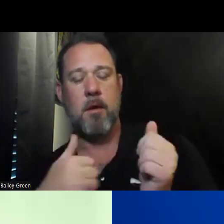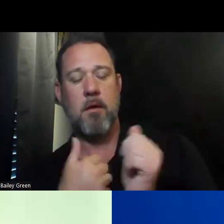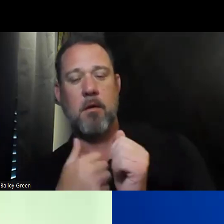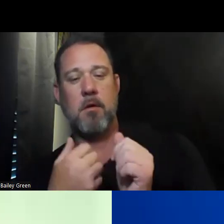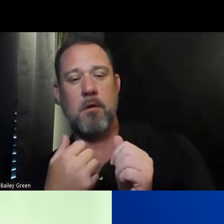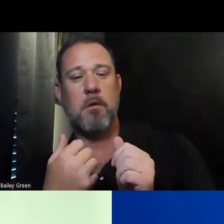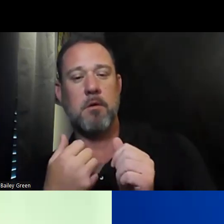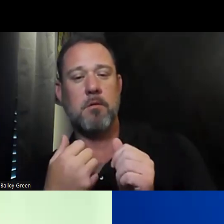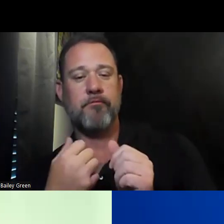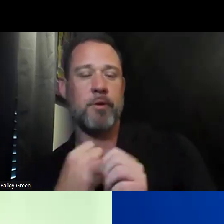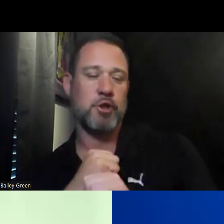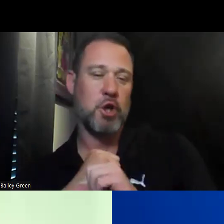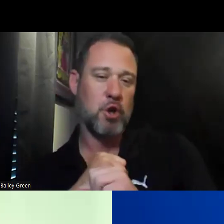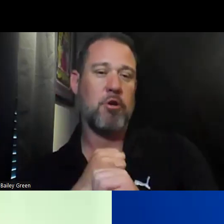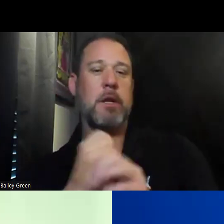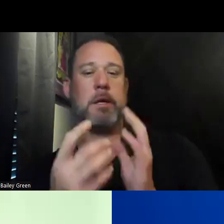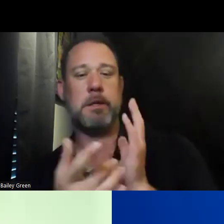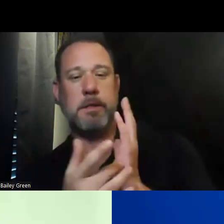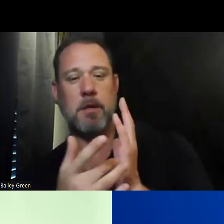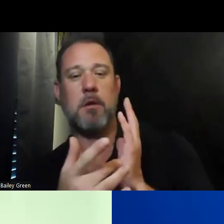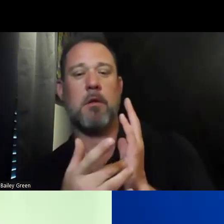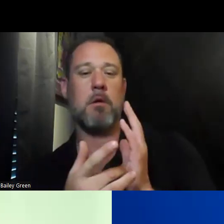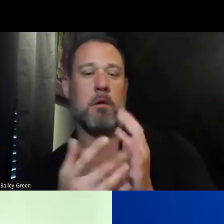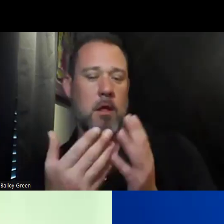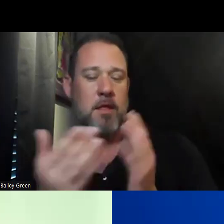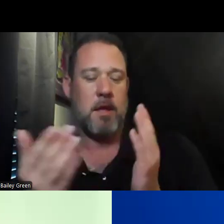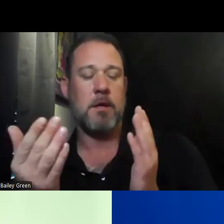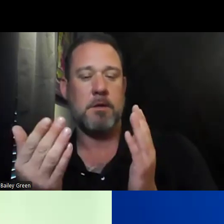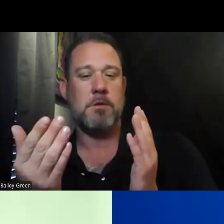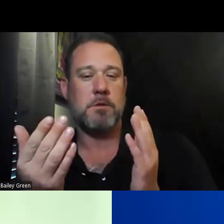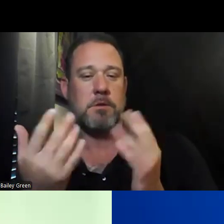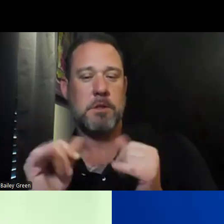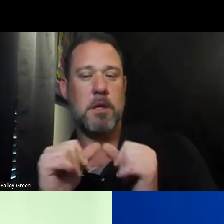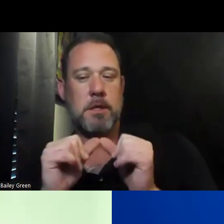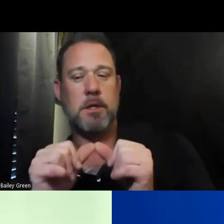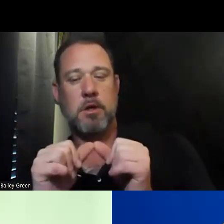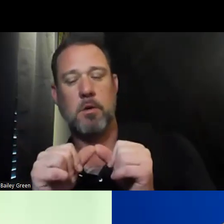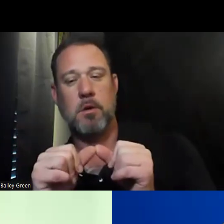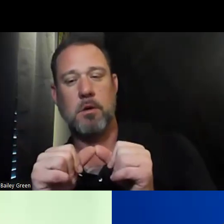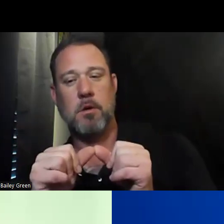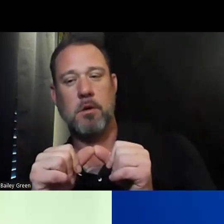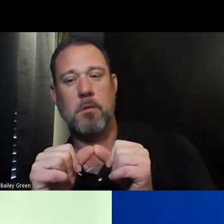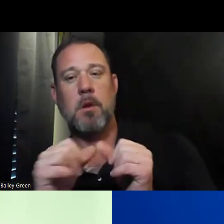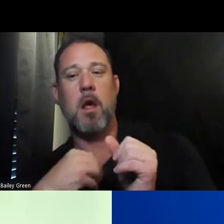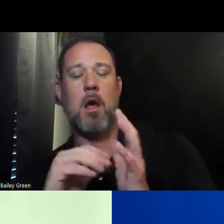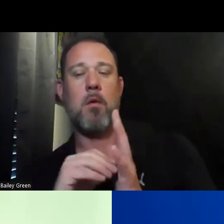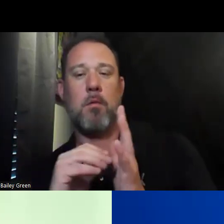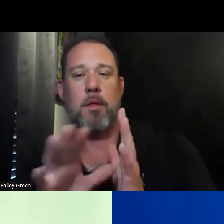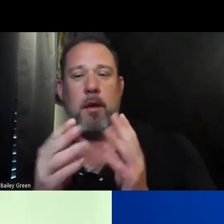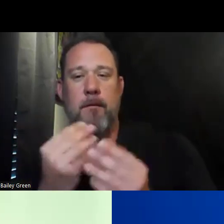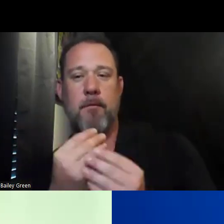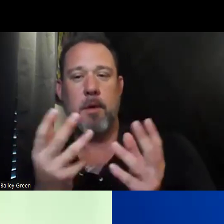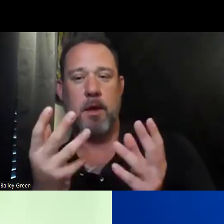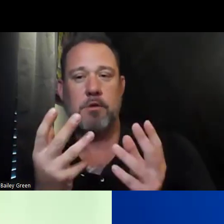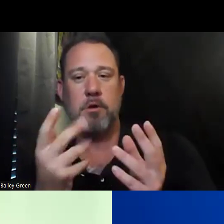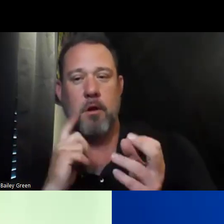all that. There's some, technical discussions are still continuing. But I'm going to put that information in there. Maybe have interest